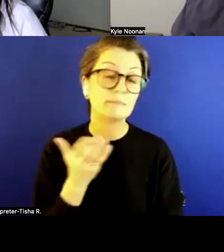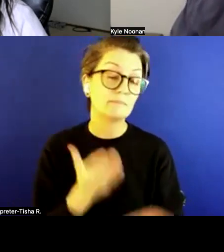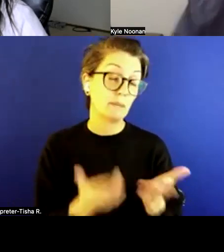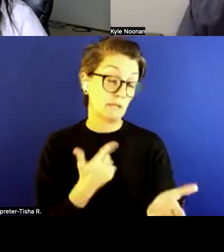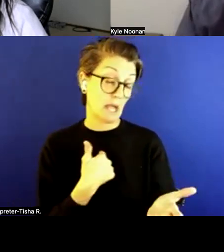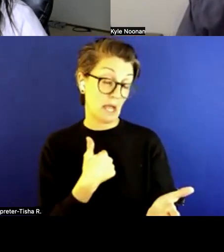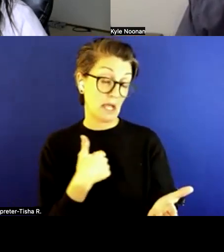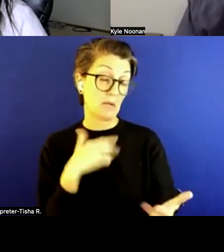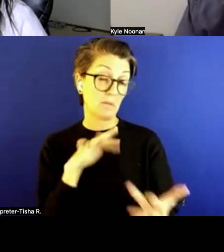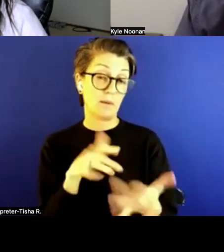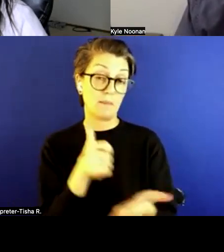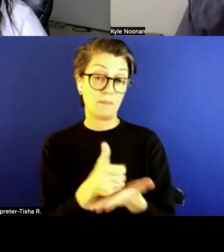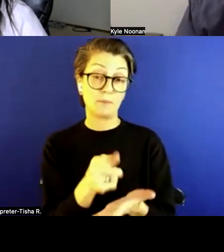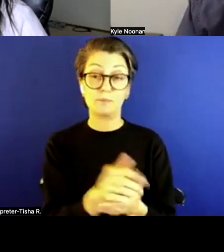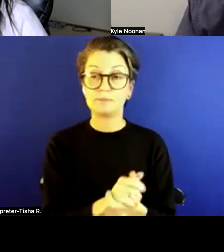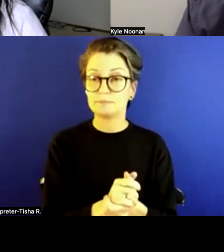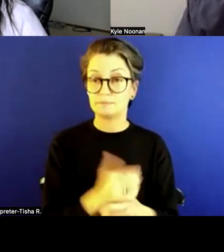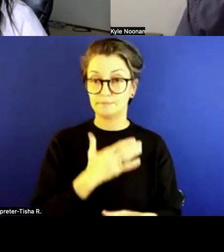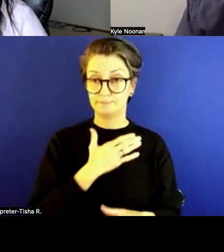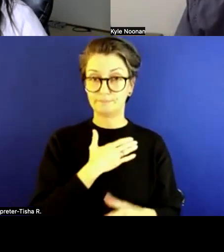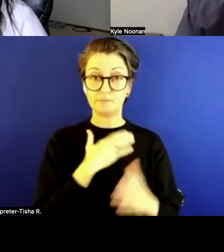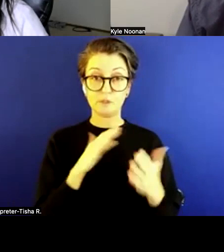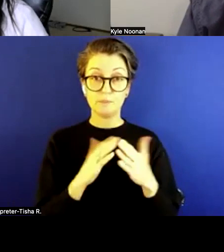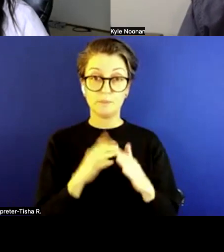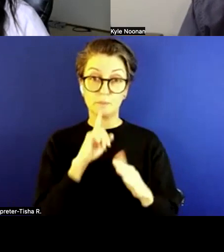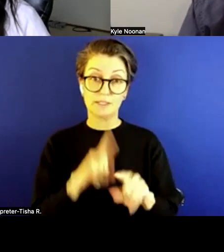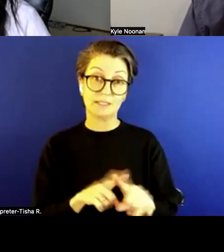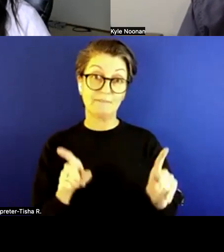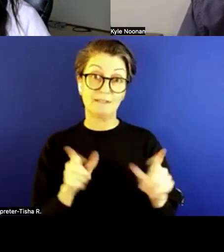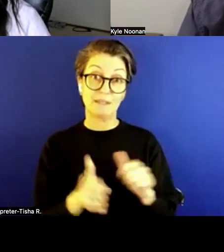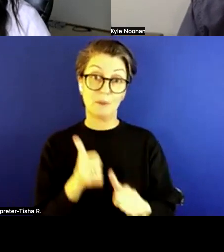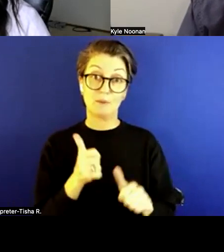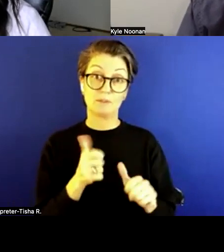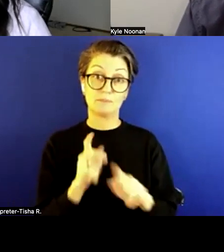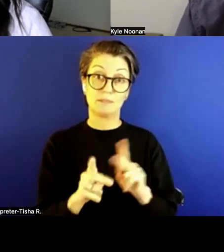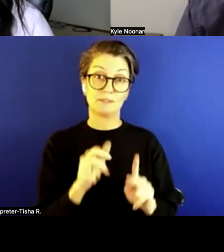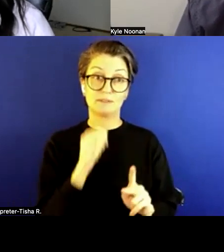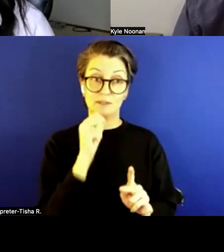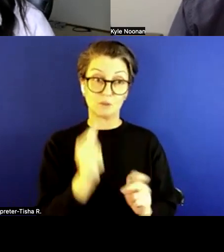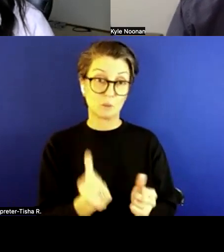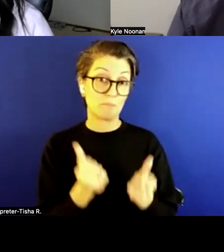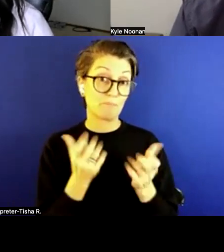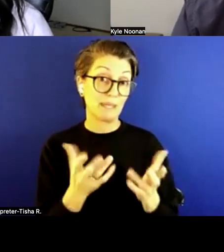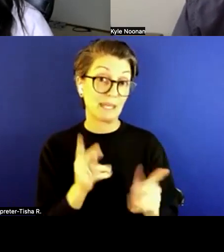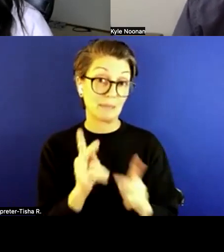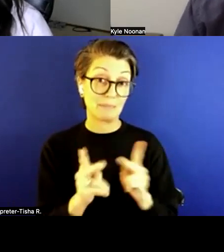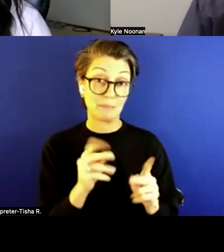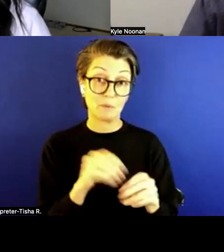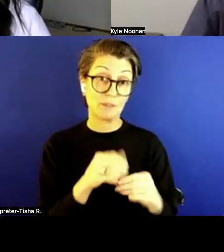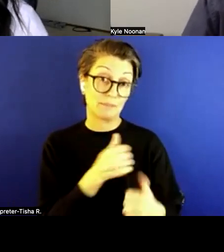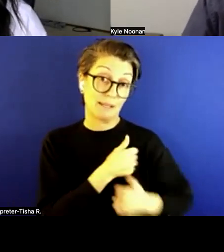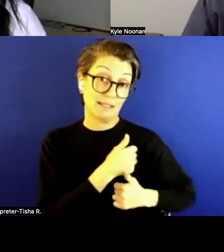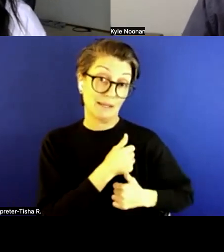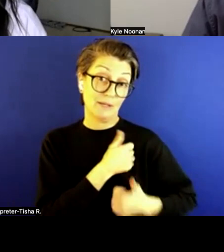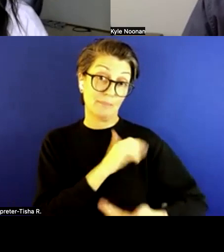help you. I know my community is probably very different than most people's. I bet there aren't too many military musicians out there, so my